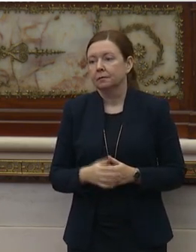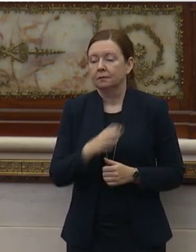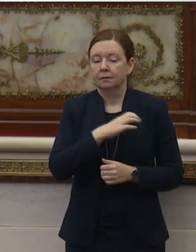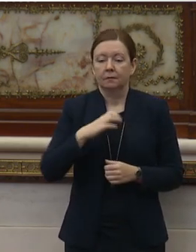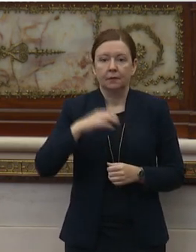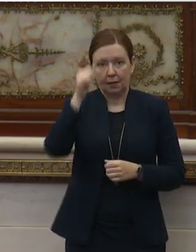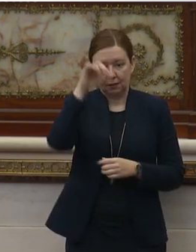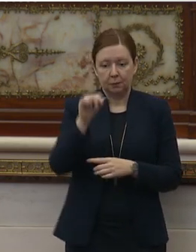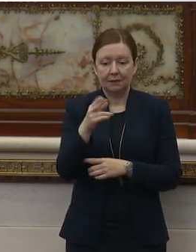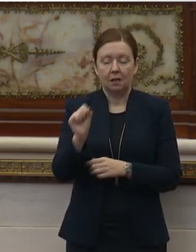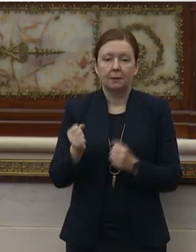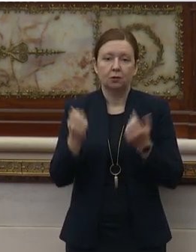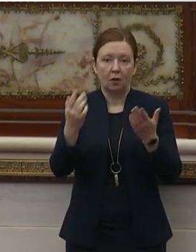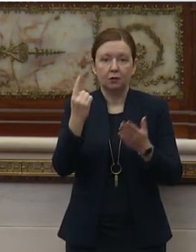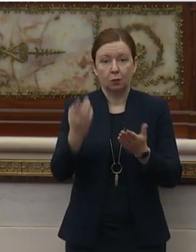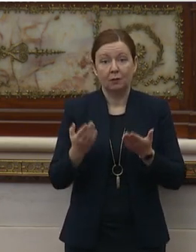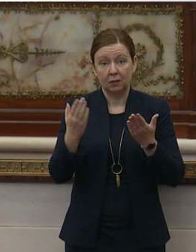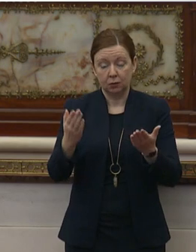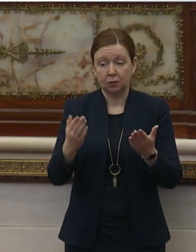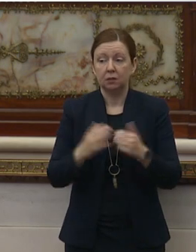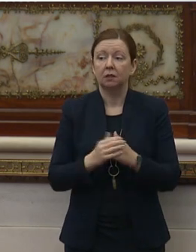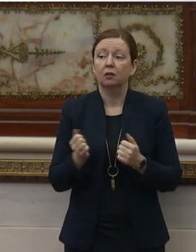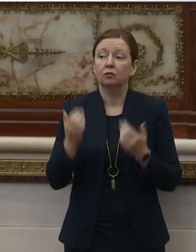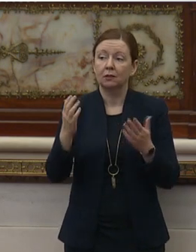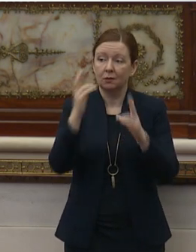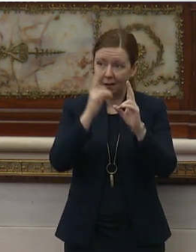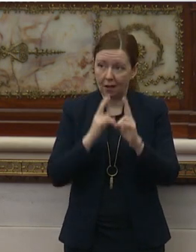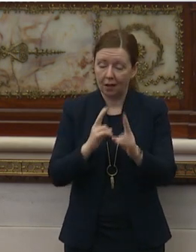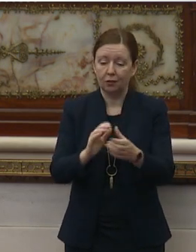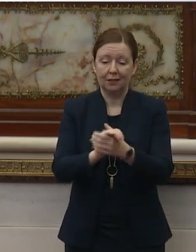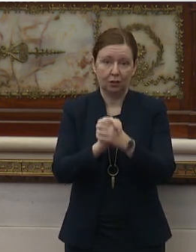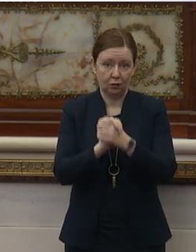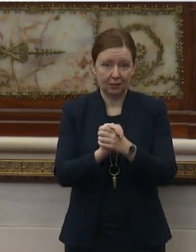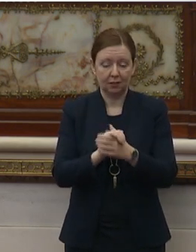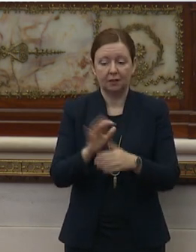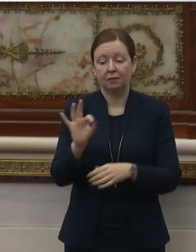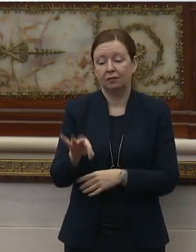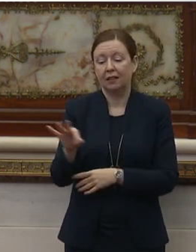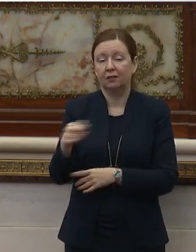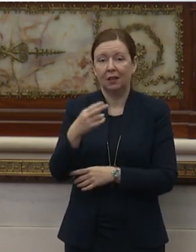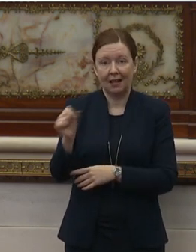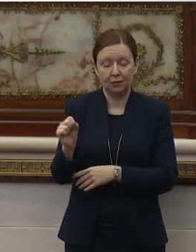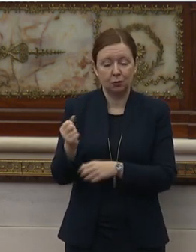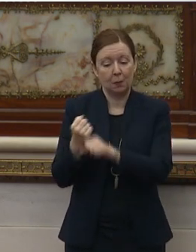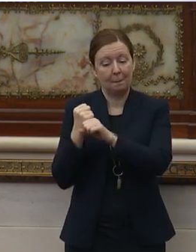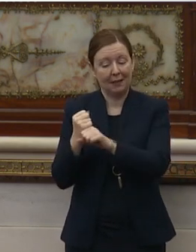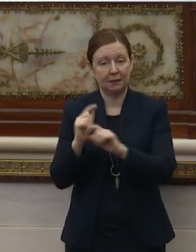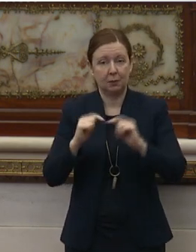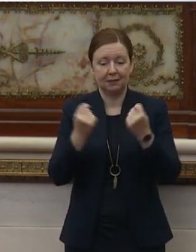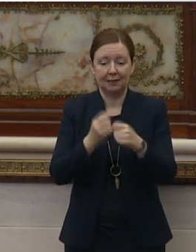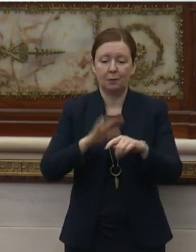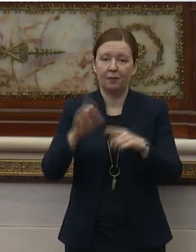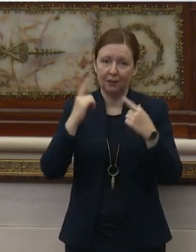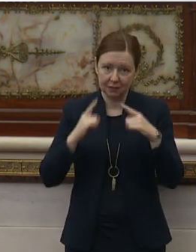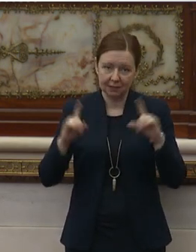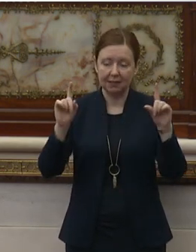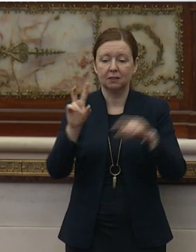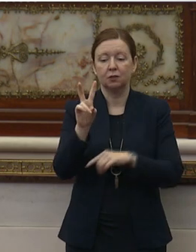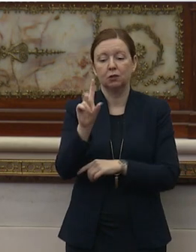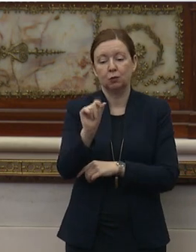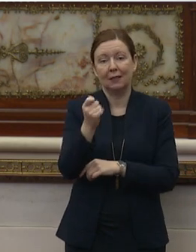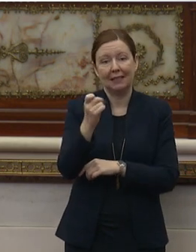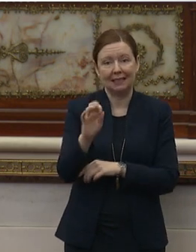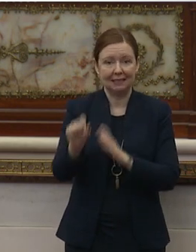Councilman Thomas offers one resolution entitled A Resolution Honoring and Congratulating the Frankfort High School baseball team on their successful